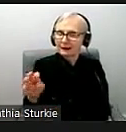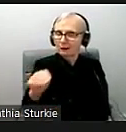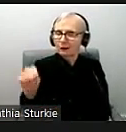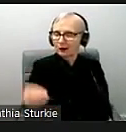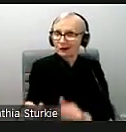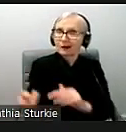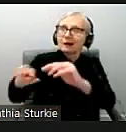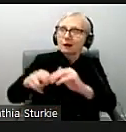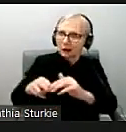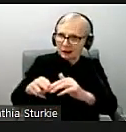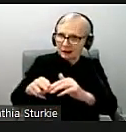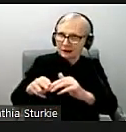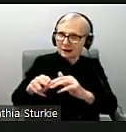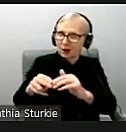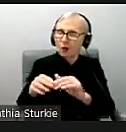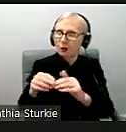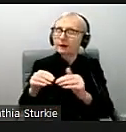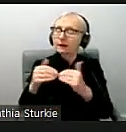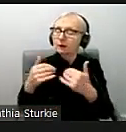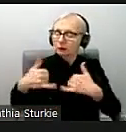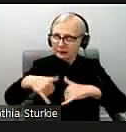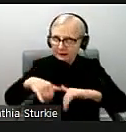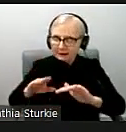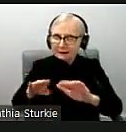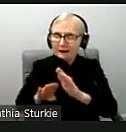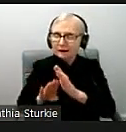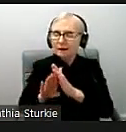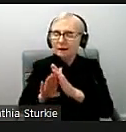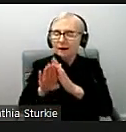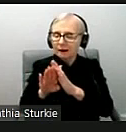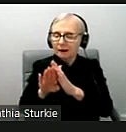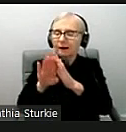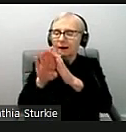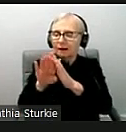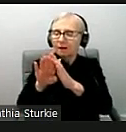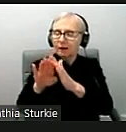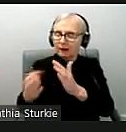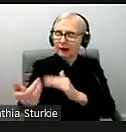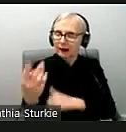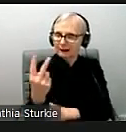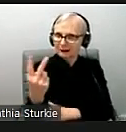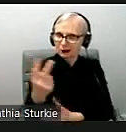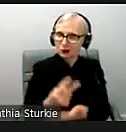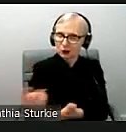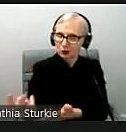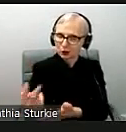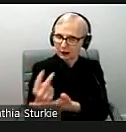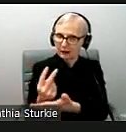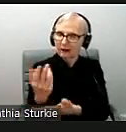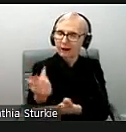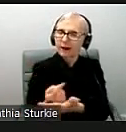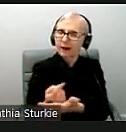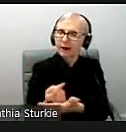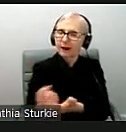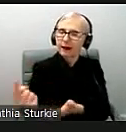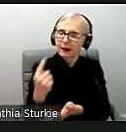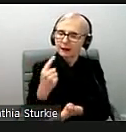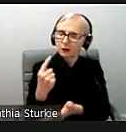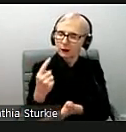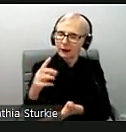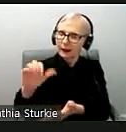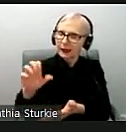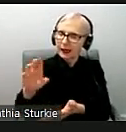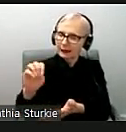So we have a clear increasing trend now for the last 2 weeks. And you'll see that last week's case counts are really the highest that